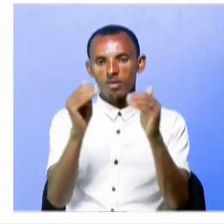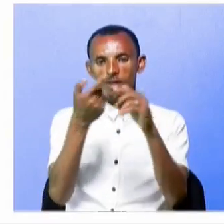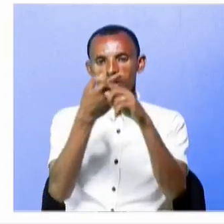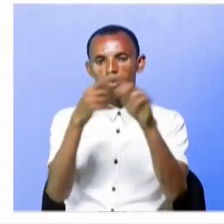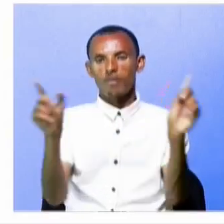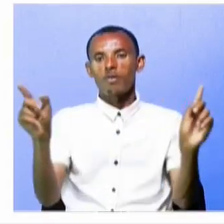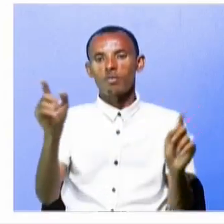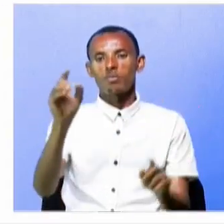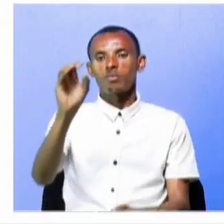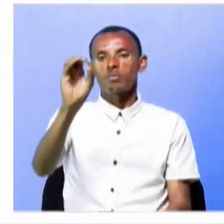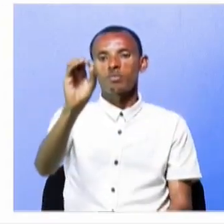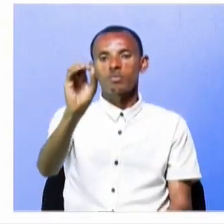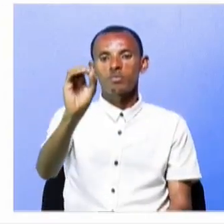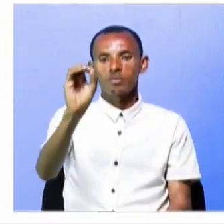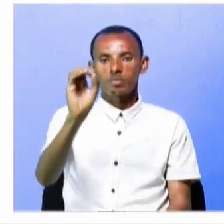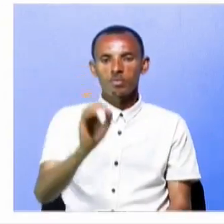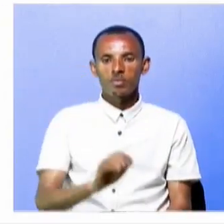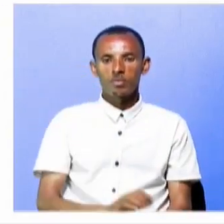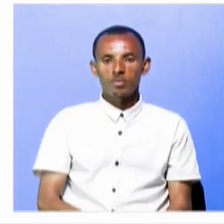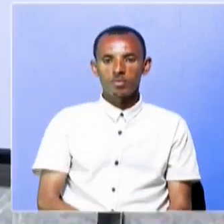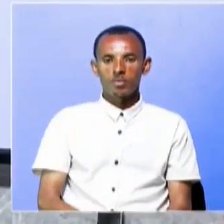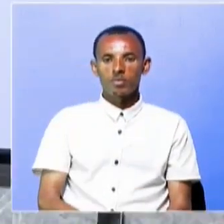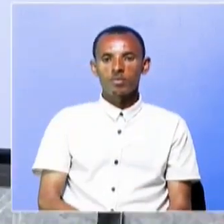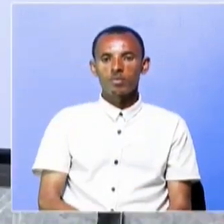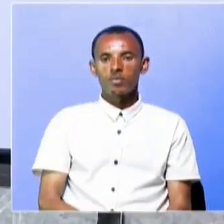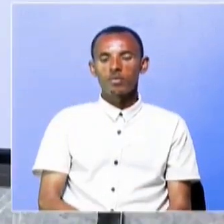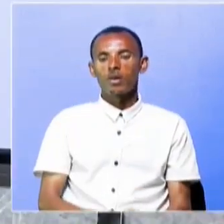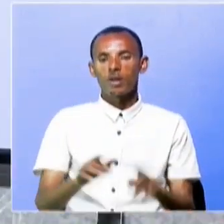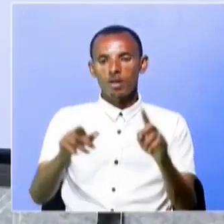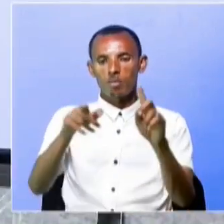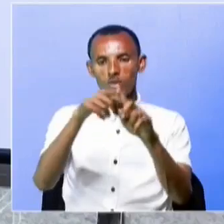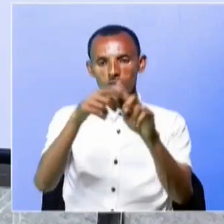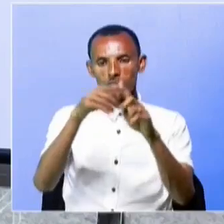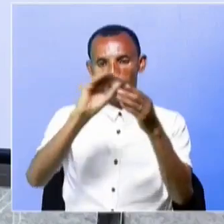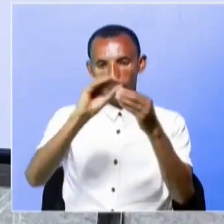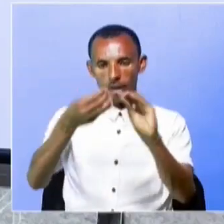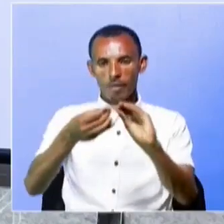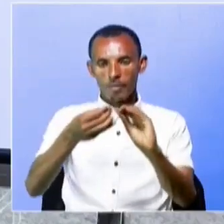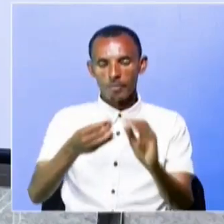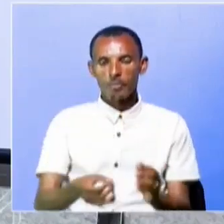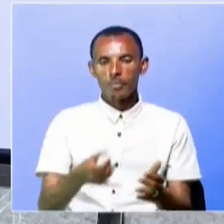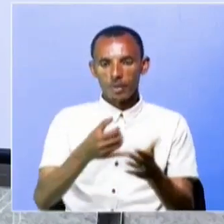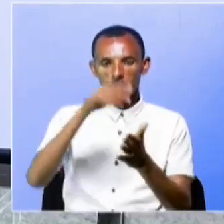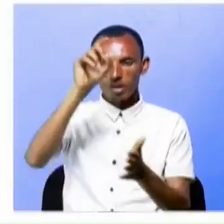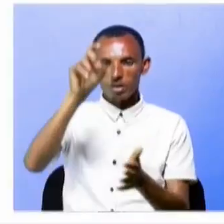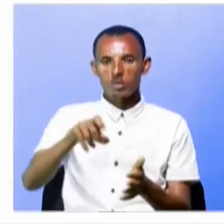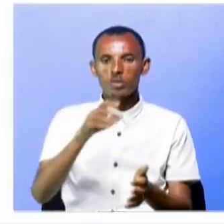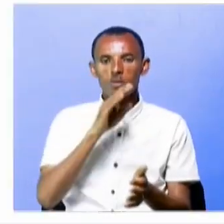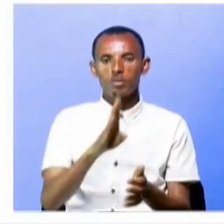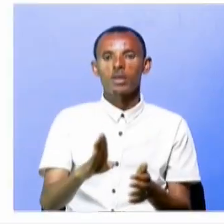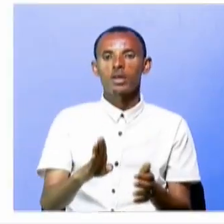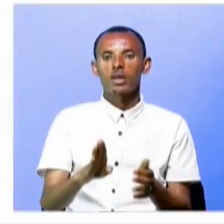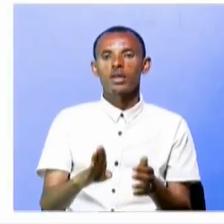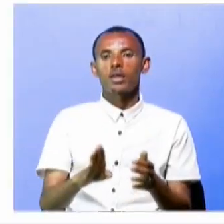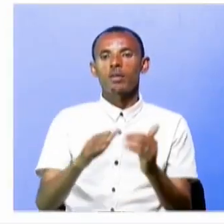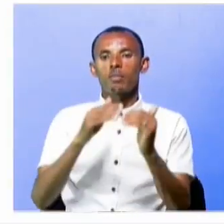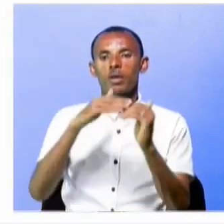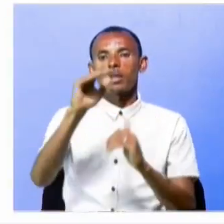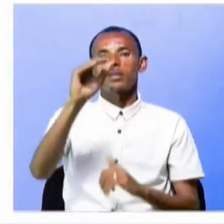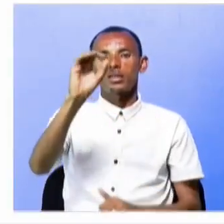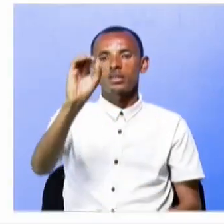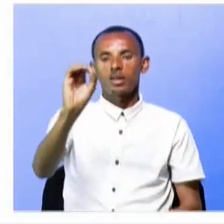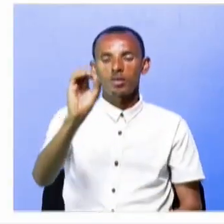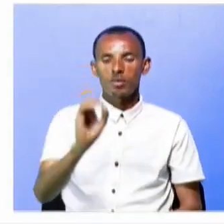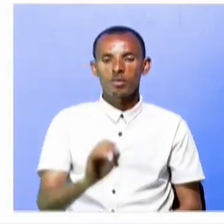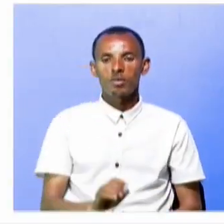from 0 and positive, right? It should be a number bigger than 0,